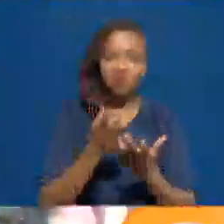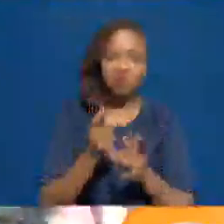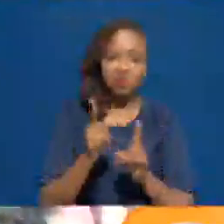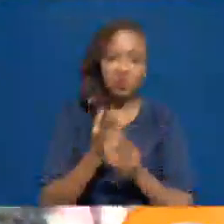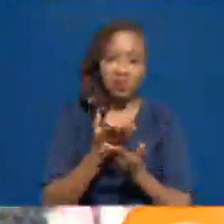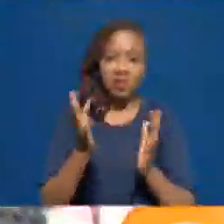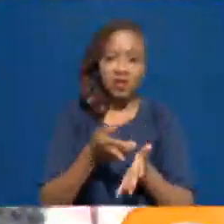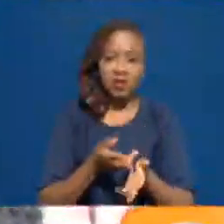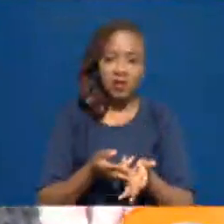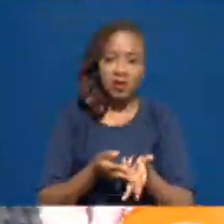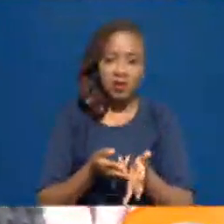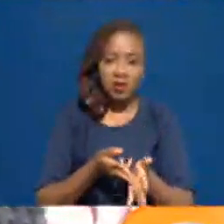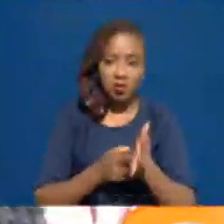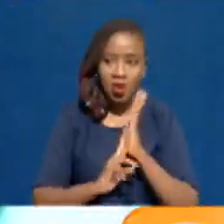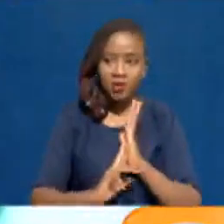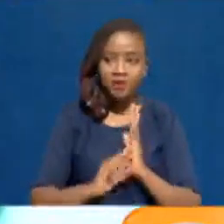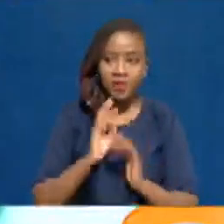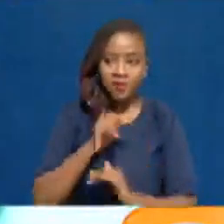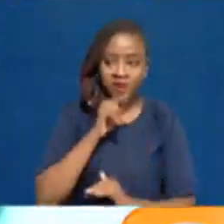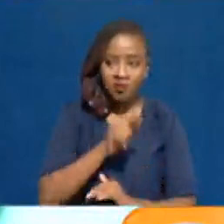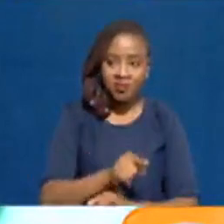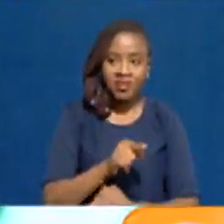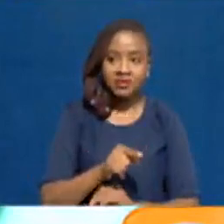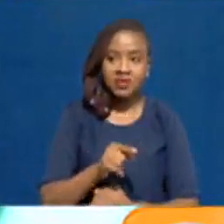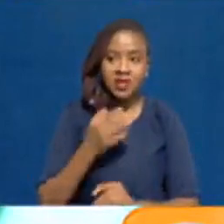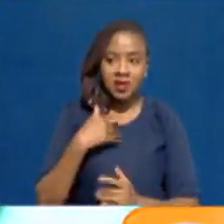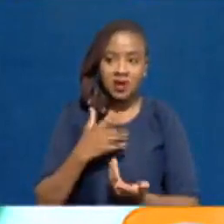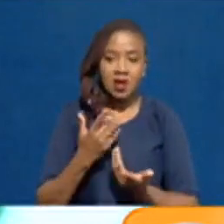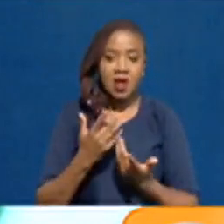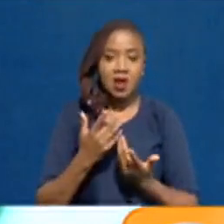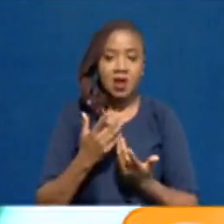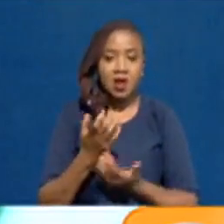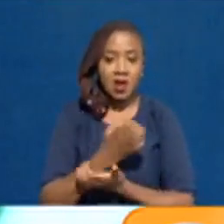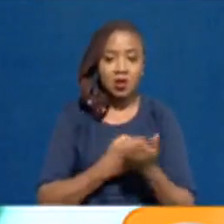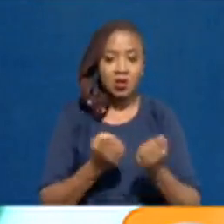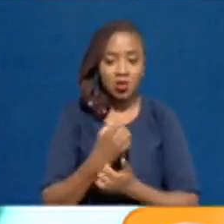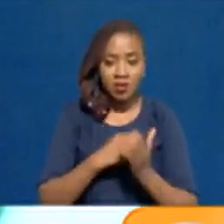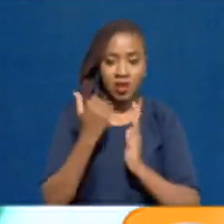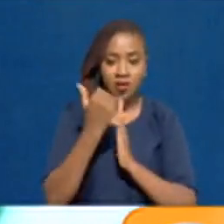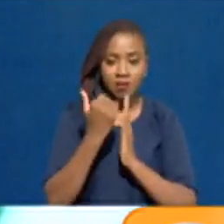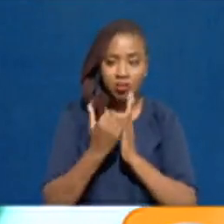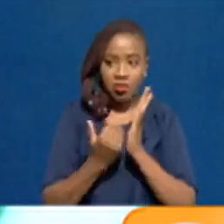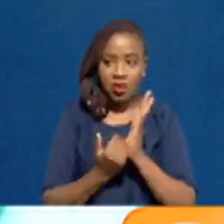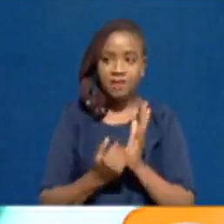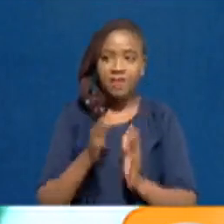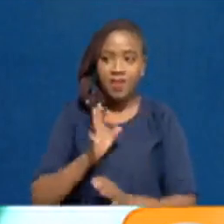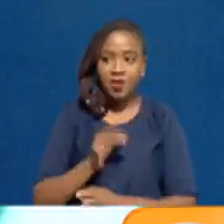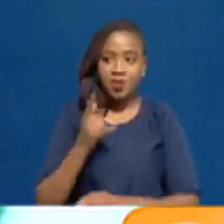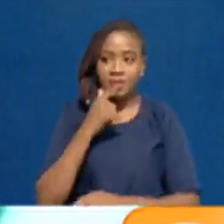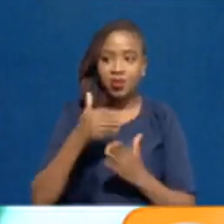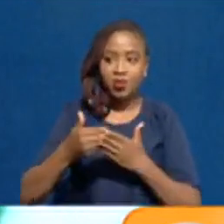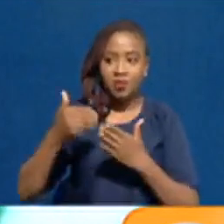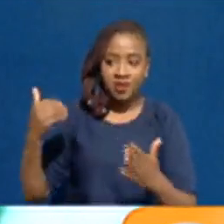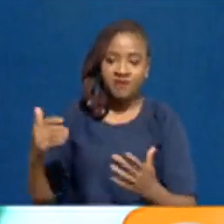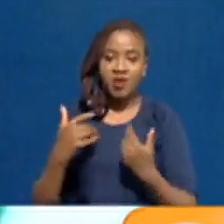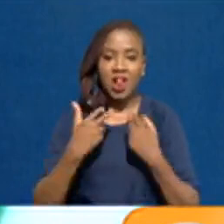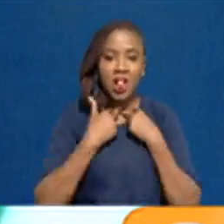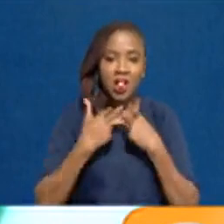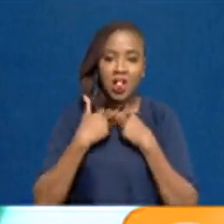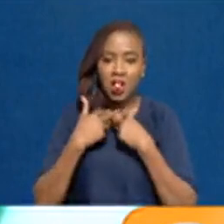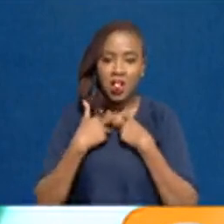are transformed. Through Joyful Women, a table banking-based economic empowerment program, women who were previously